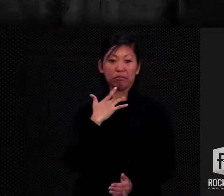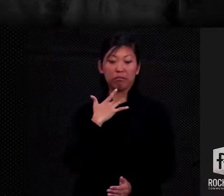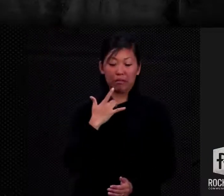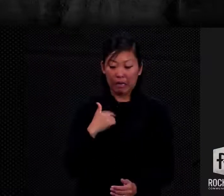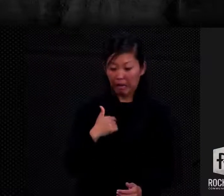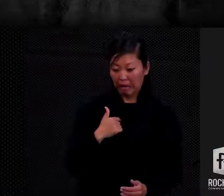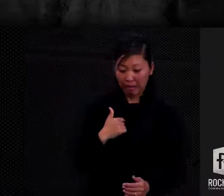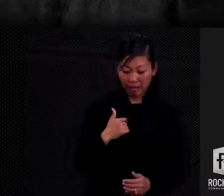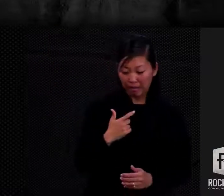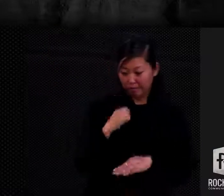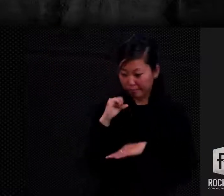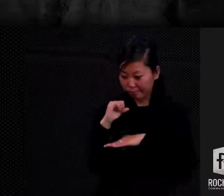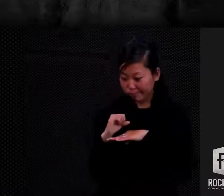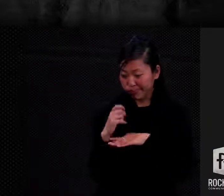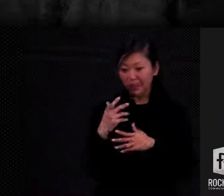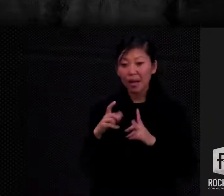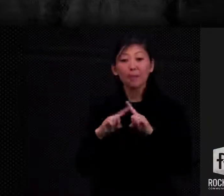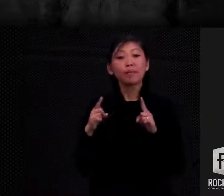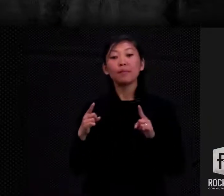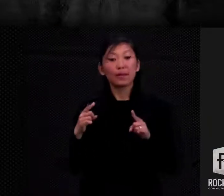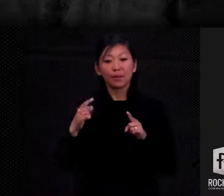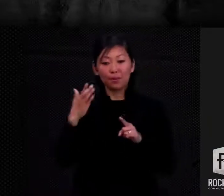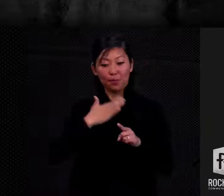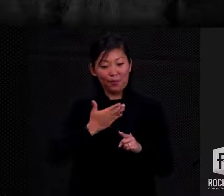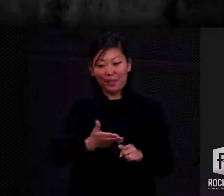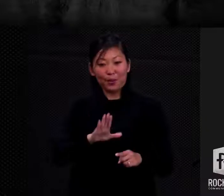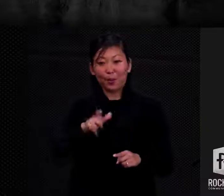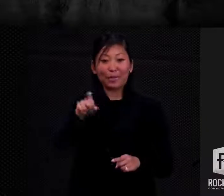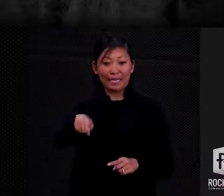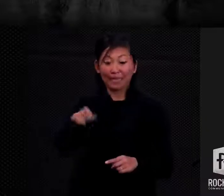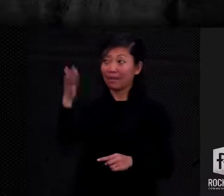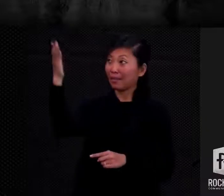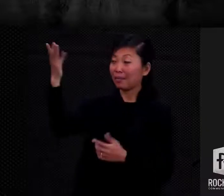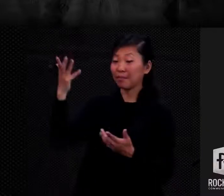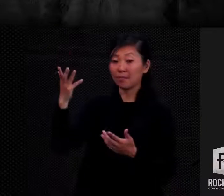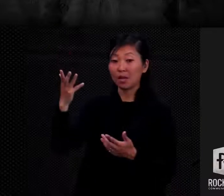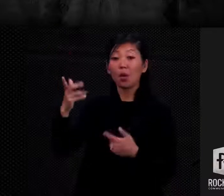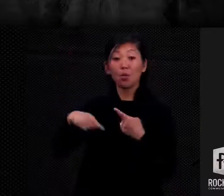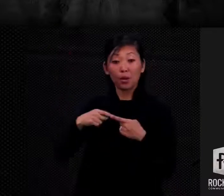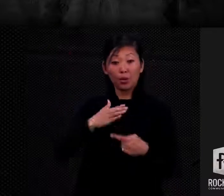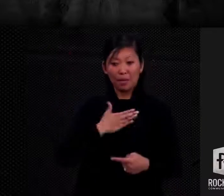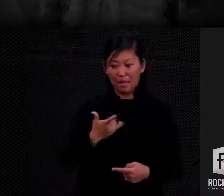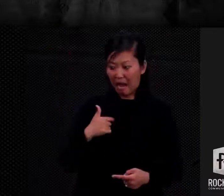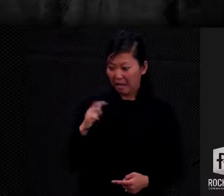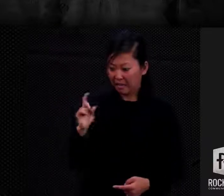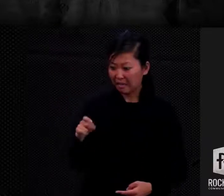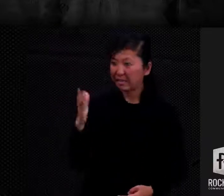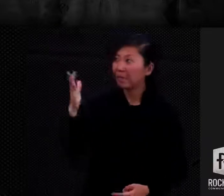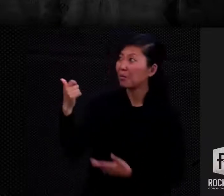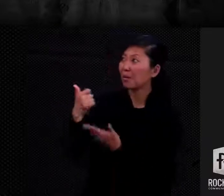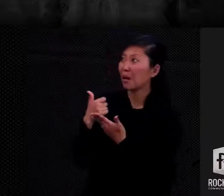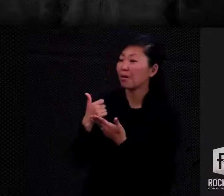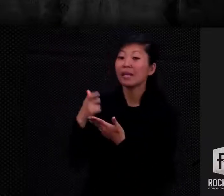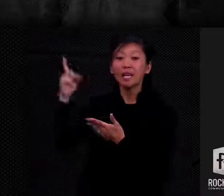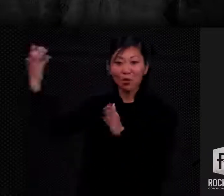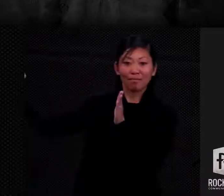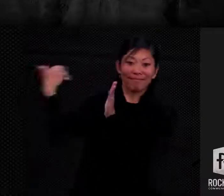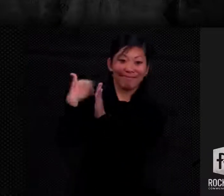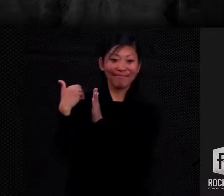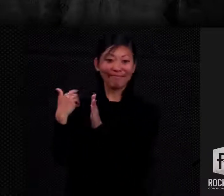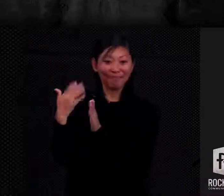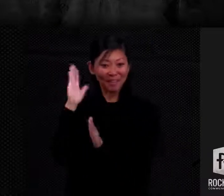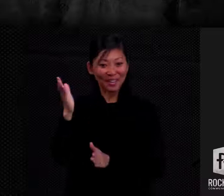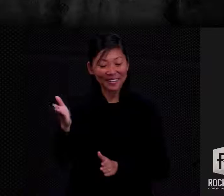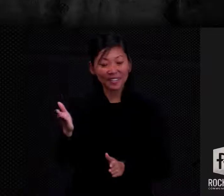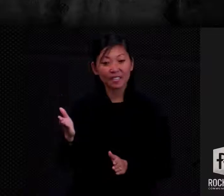We acknowledge our need. And as we acknowledge our need, he draws near to us. How do I know that? Jesus said, blessed are the poor